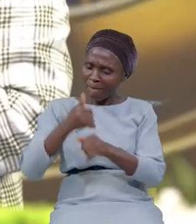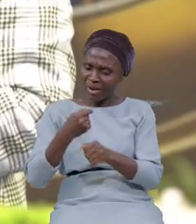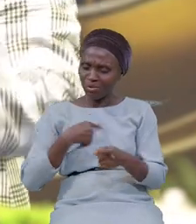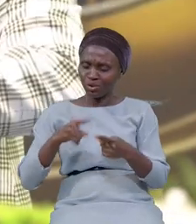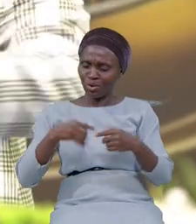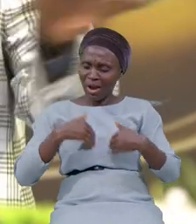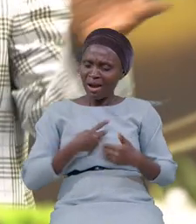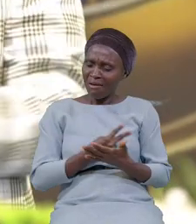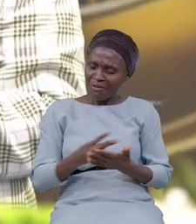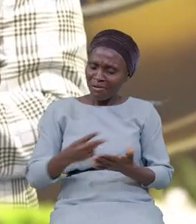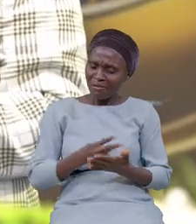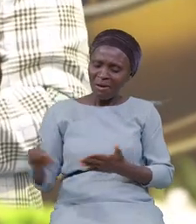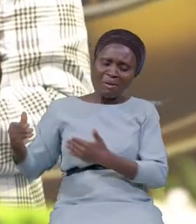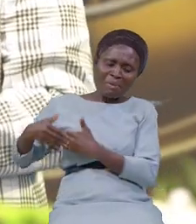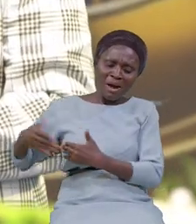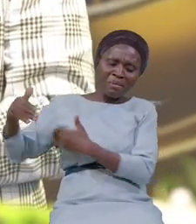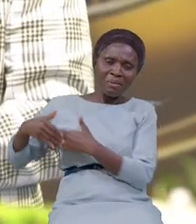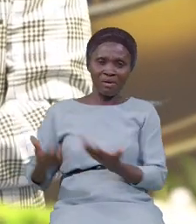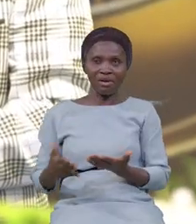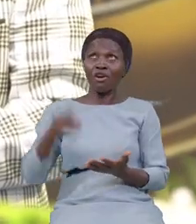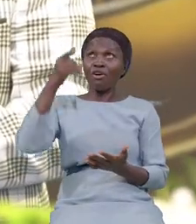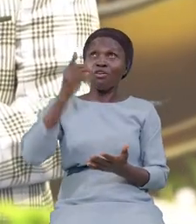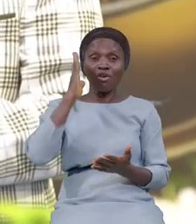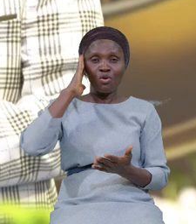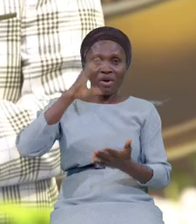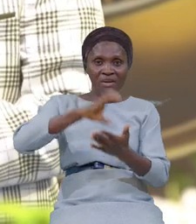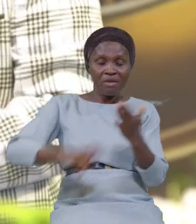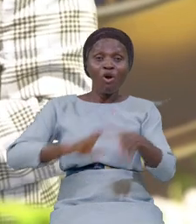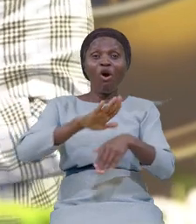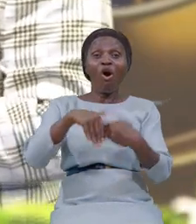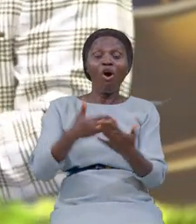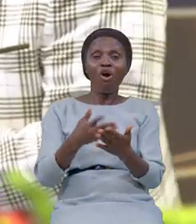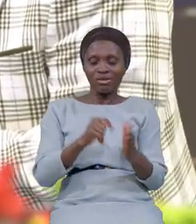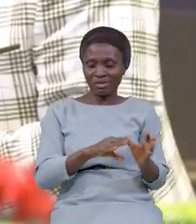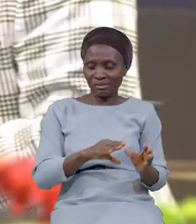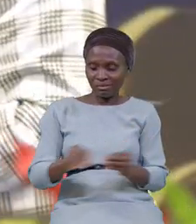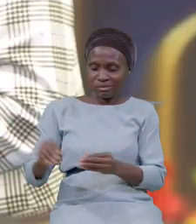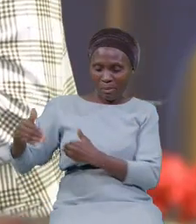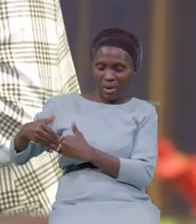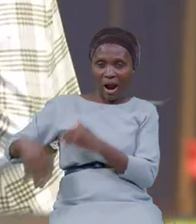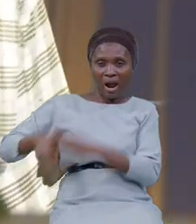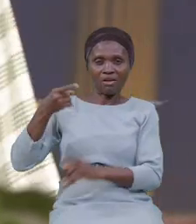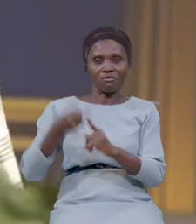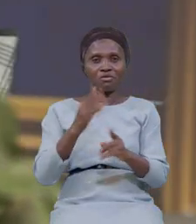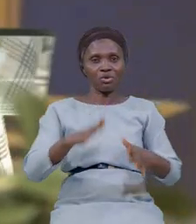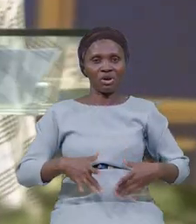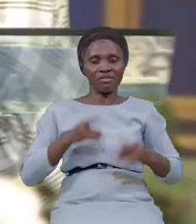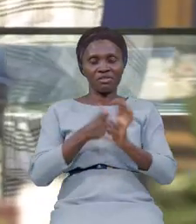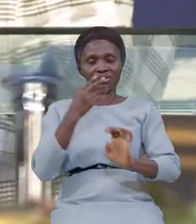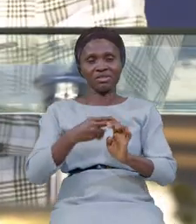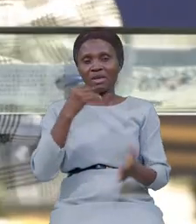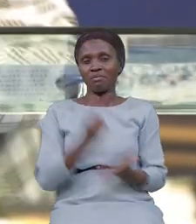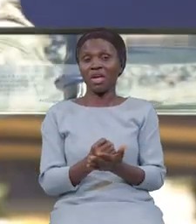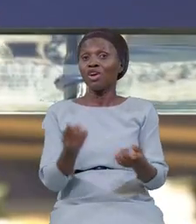setbacks. You remove all the setbacks in your life. Today, we start a new journey. A